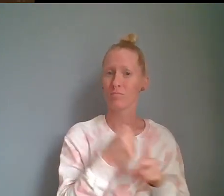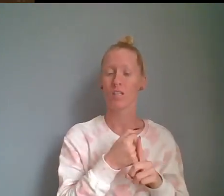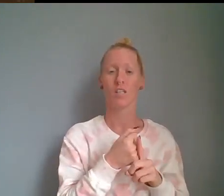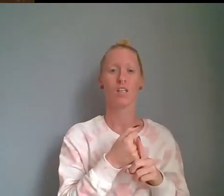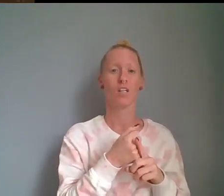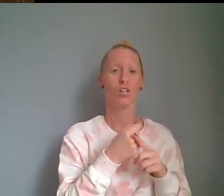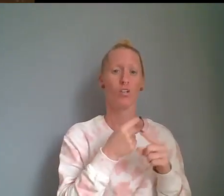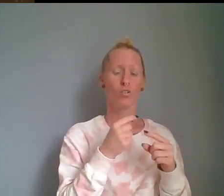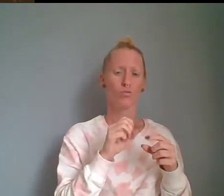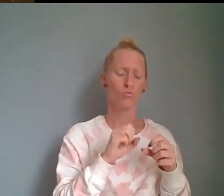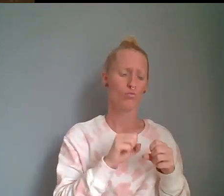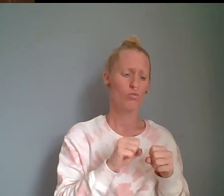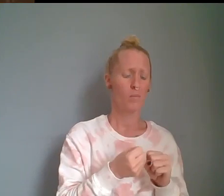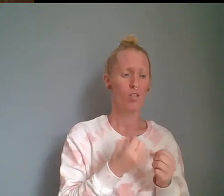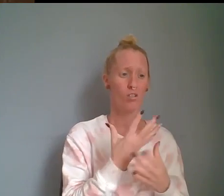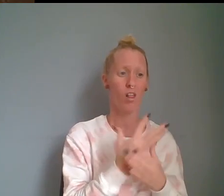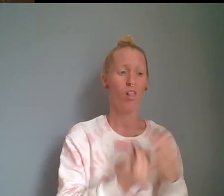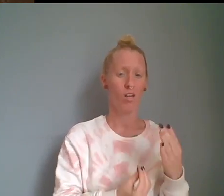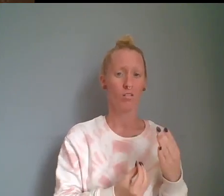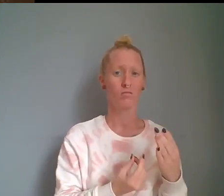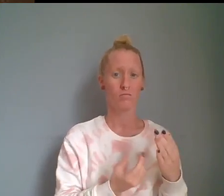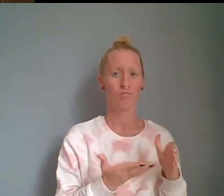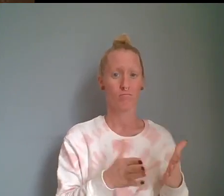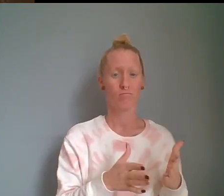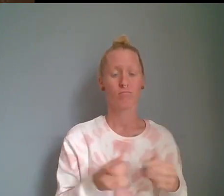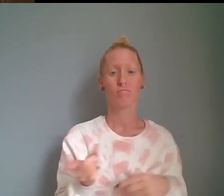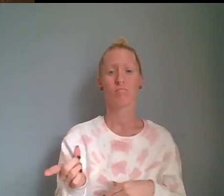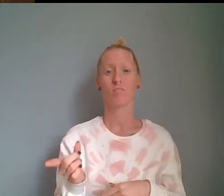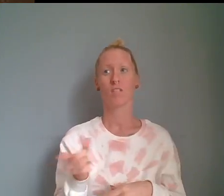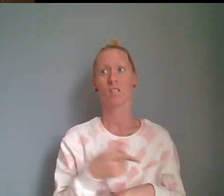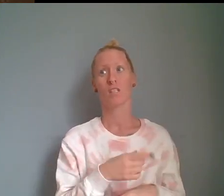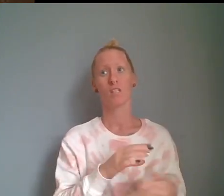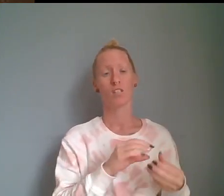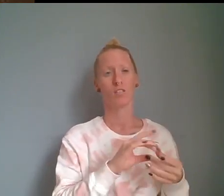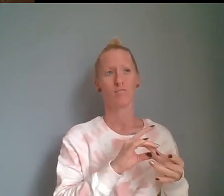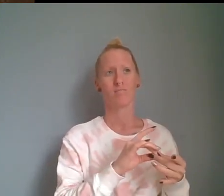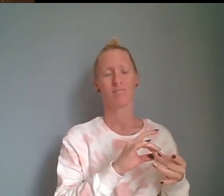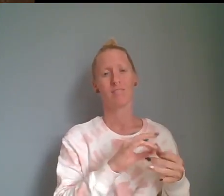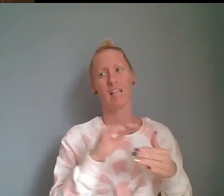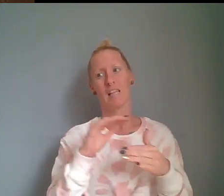those types of depression are less clearly linked strongly to genetic factors.